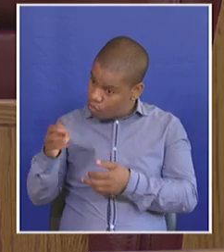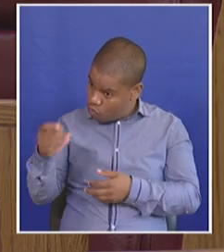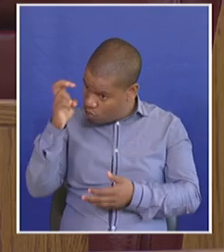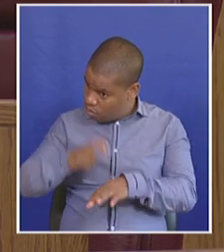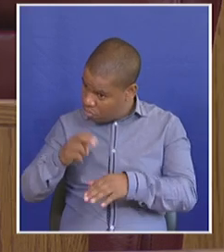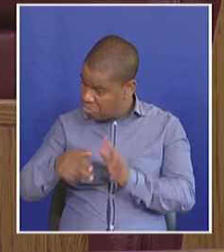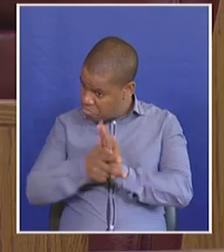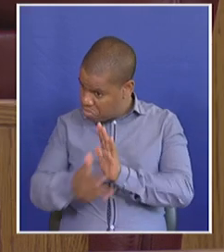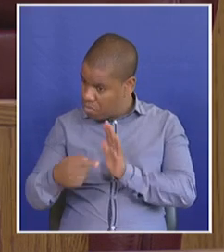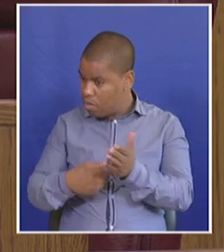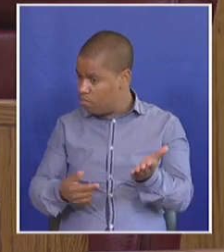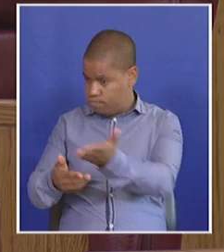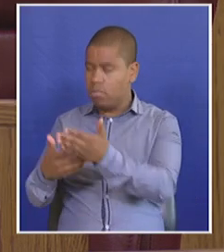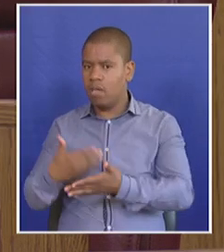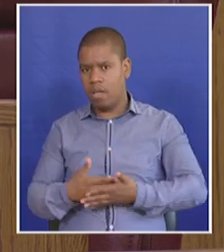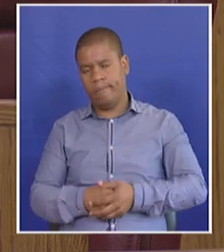Deputy Minister.